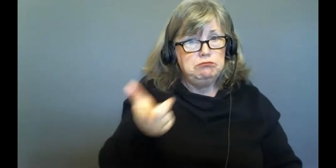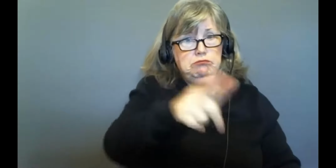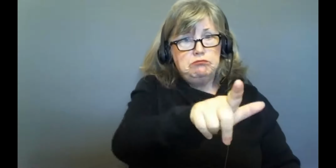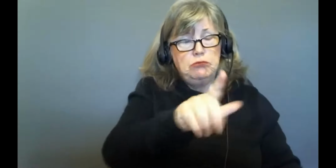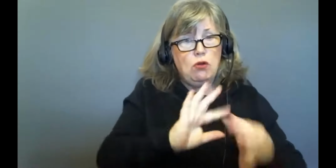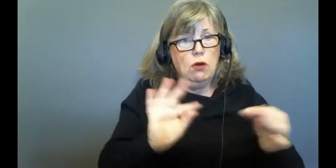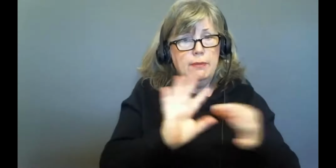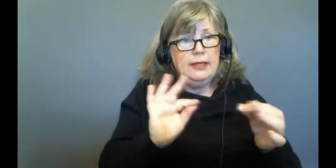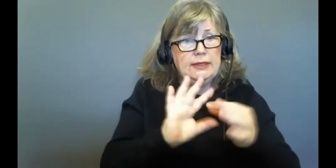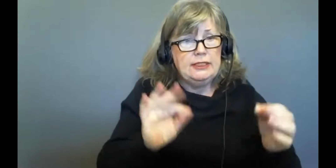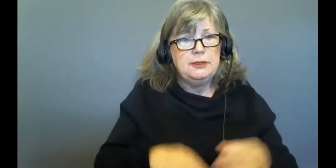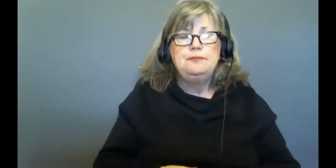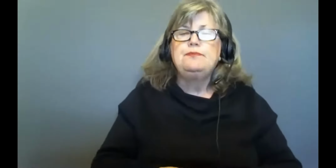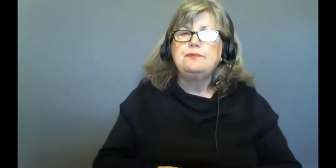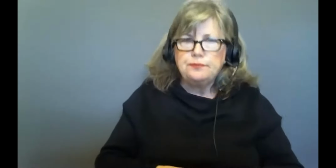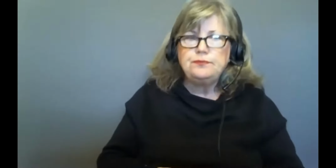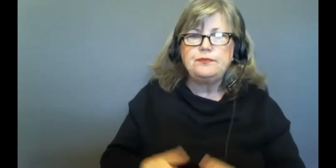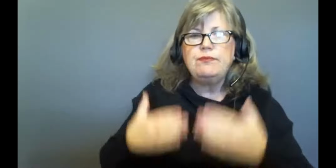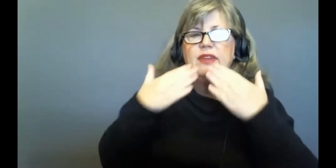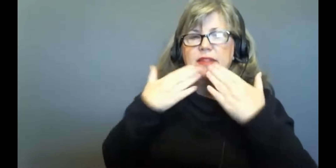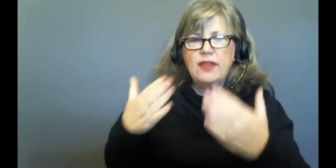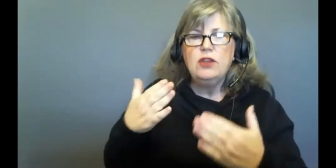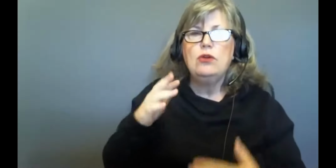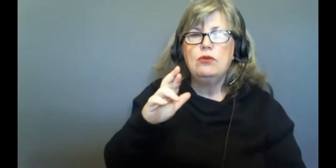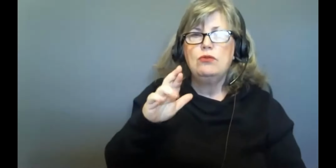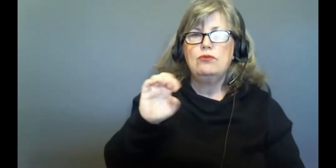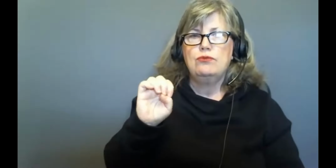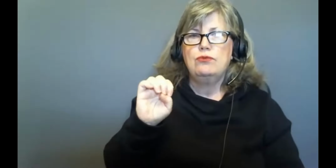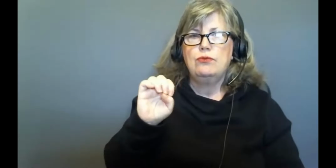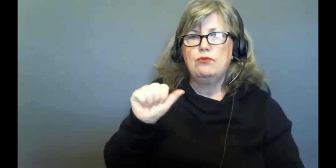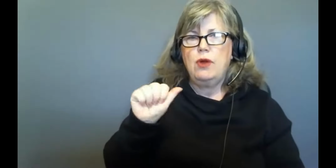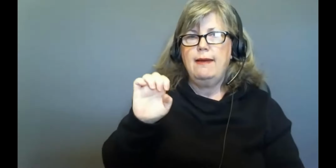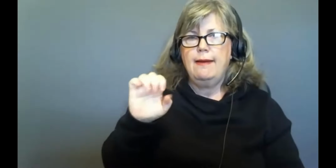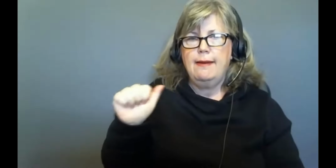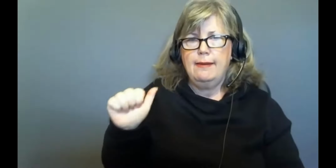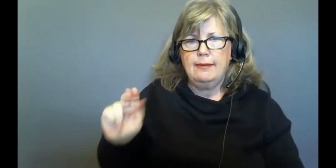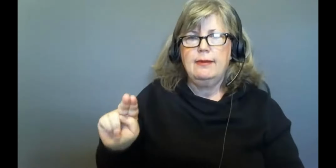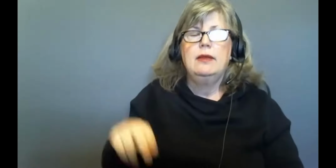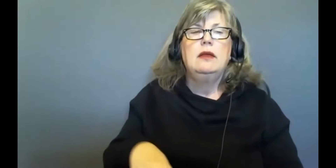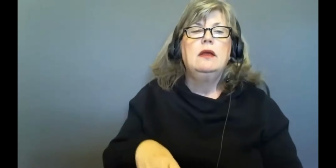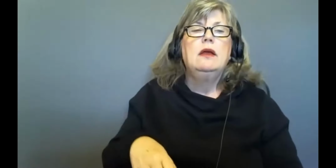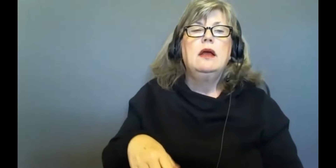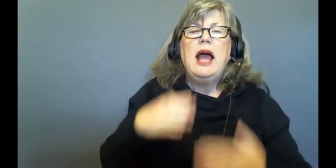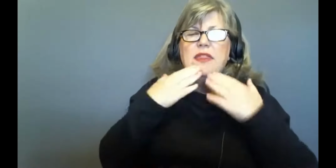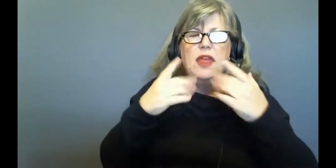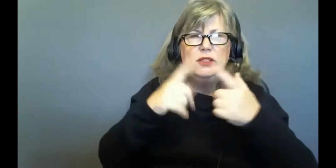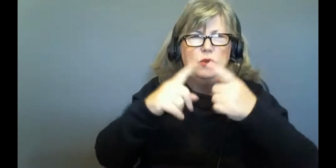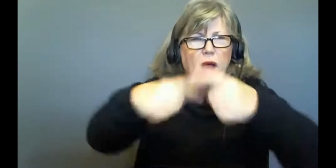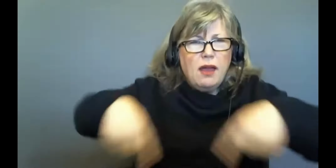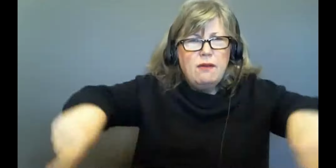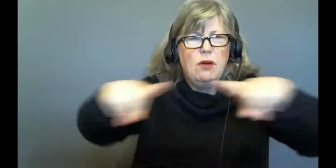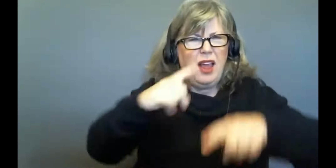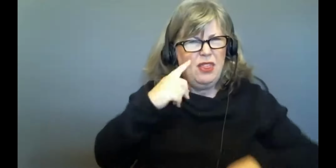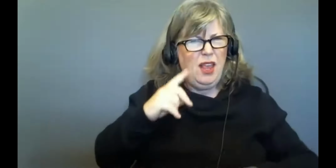Thank you. Thank you very much, Rianne. And thank you to all of you. I think there's over 500 people,